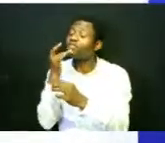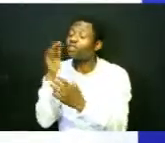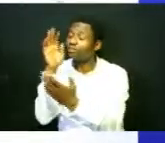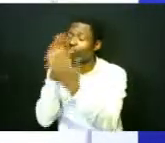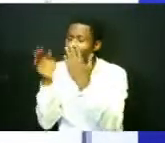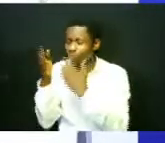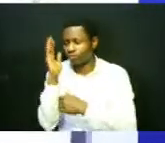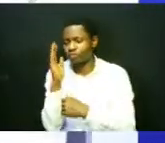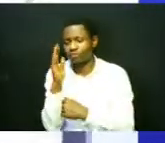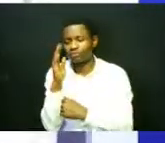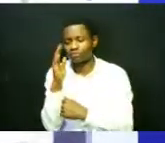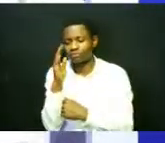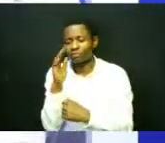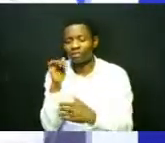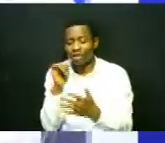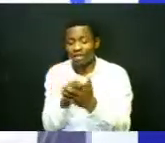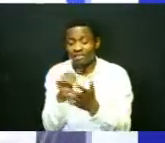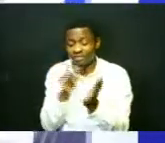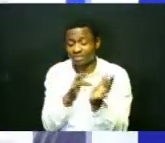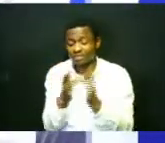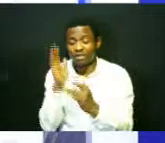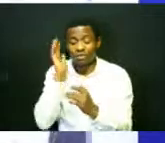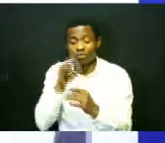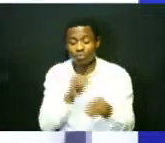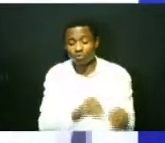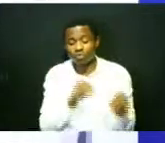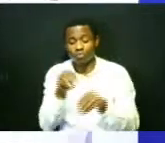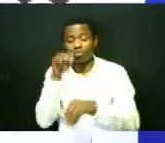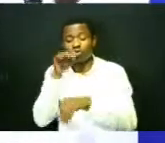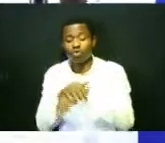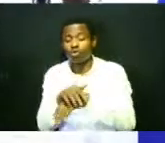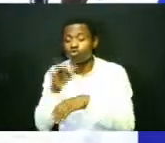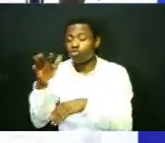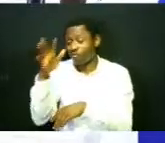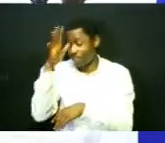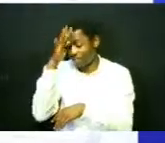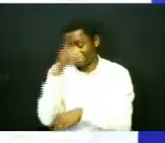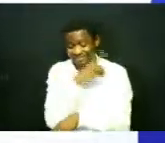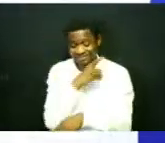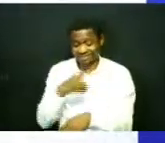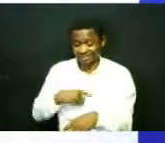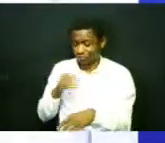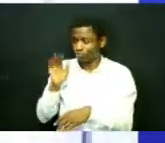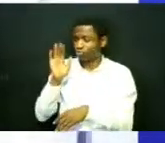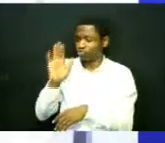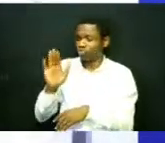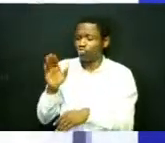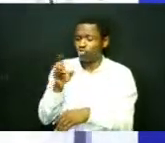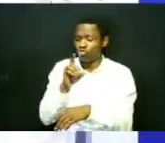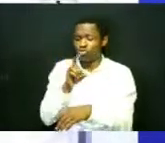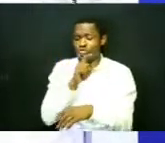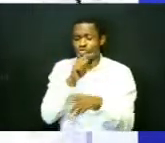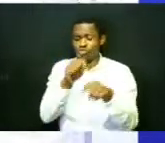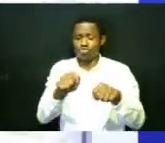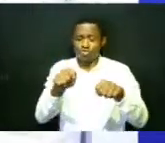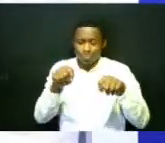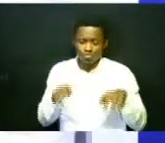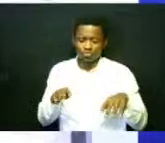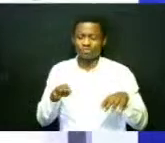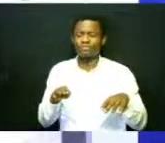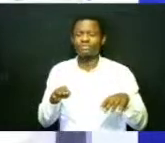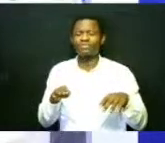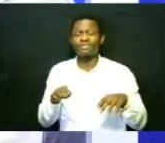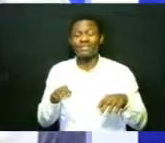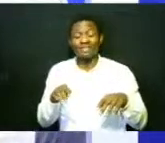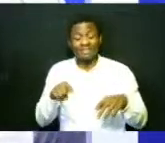will be enthroned on his father David's throne. And we have been told tonight that